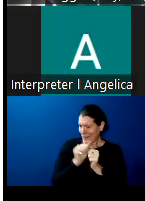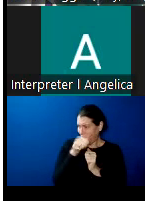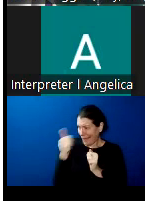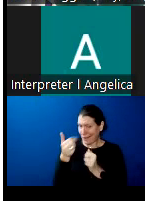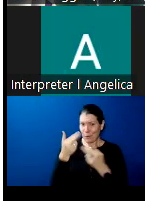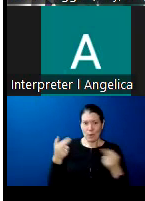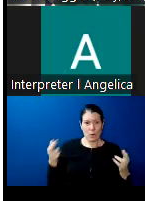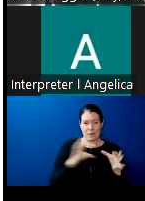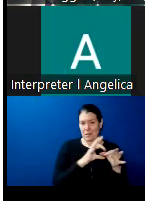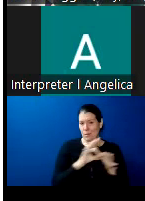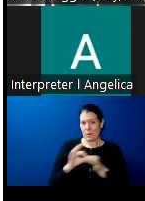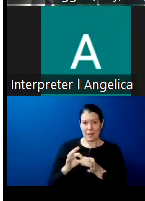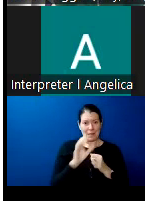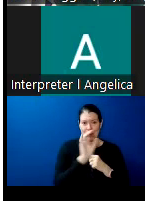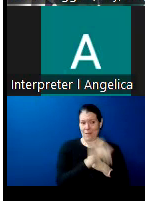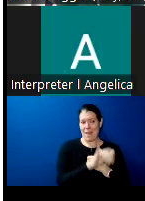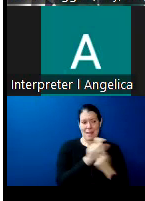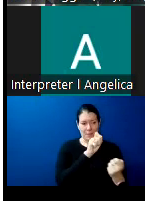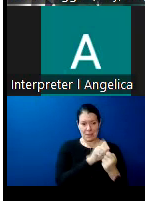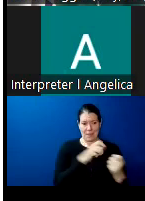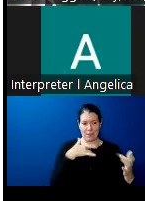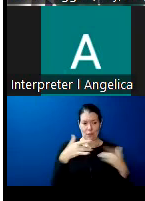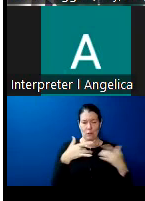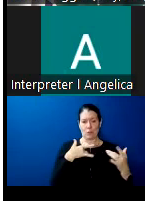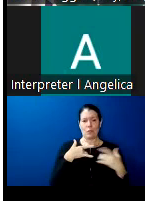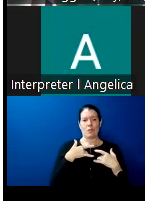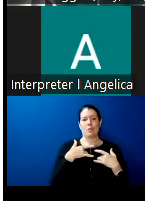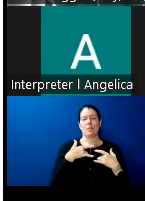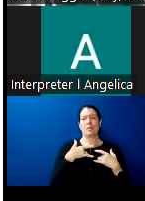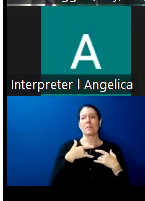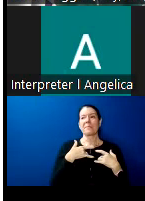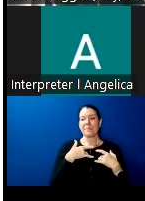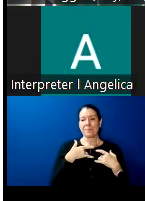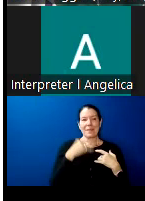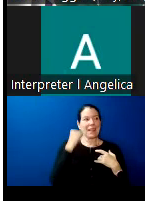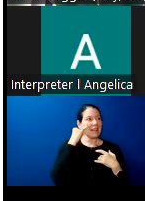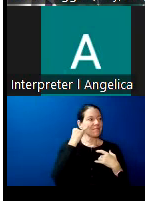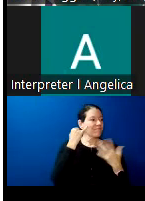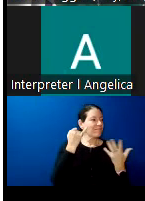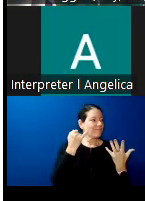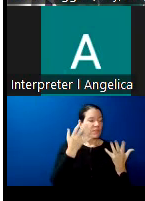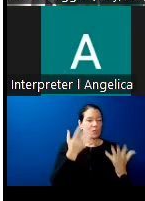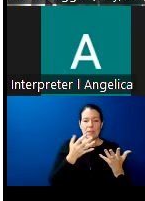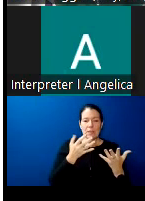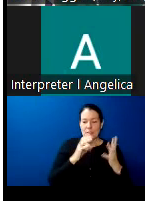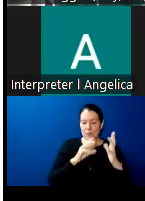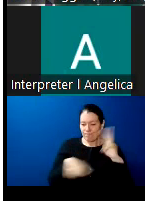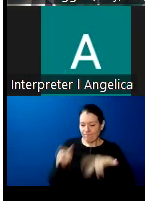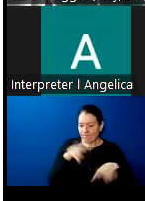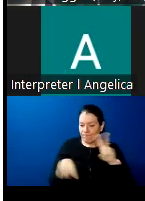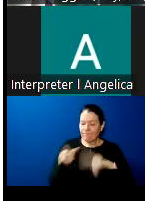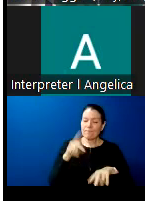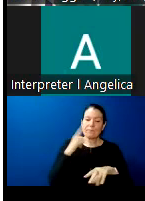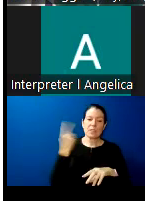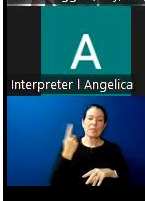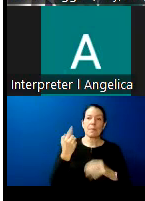that would be able to address that if this was a concern for that survivor. Even just exploring that to have as